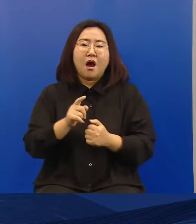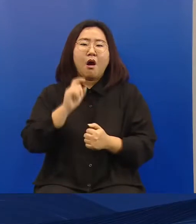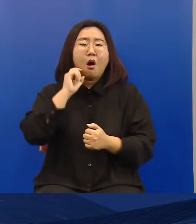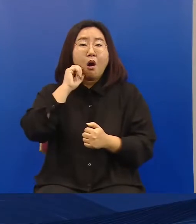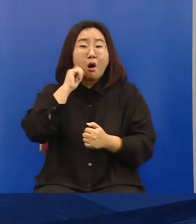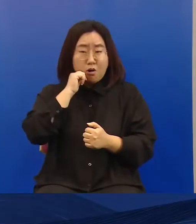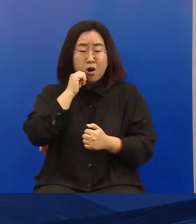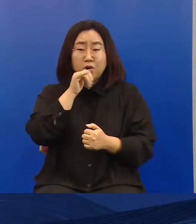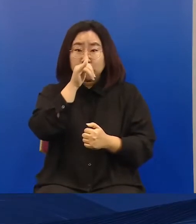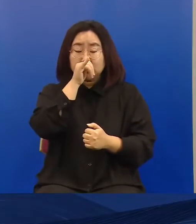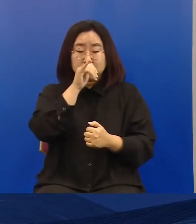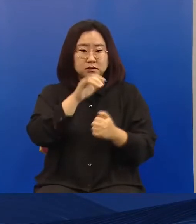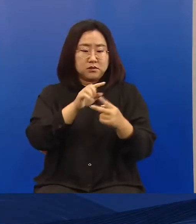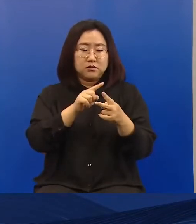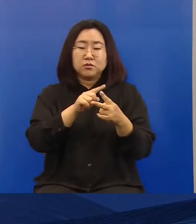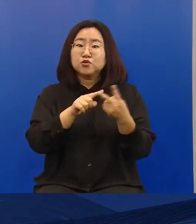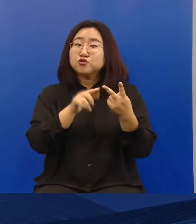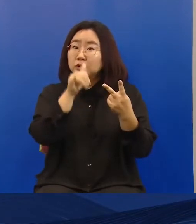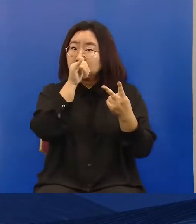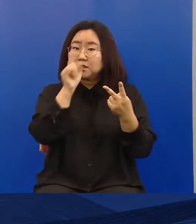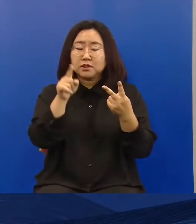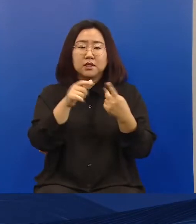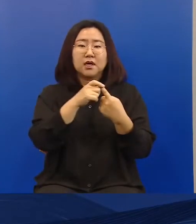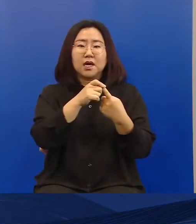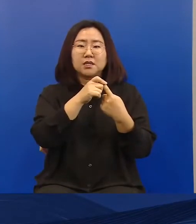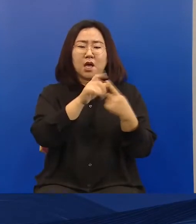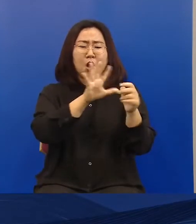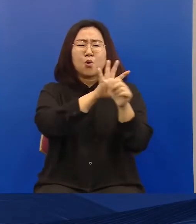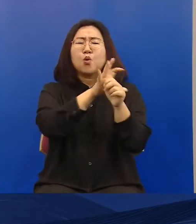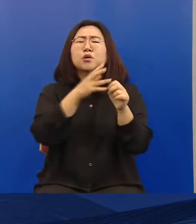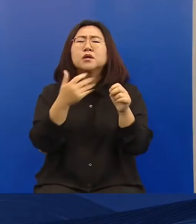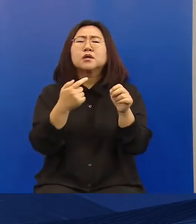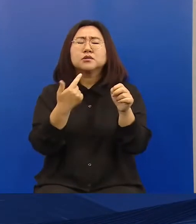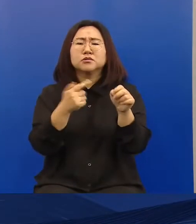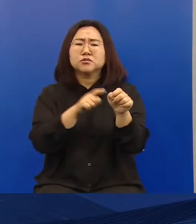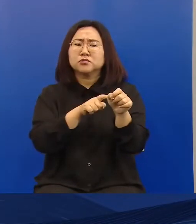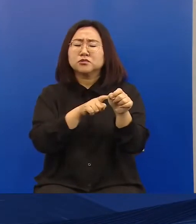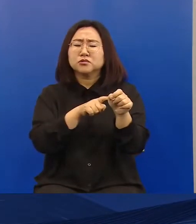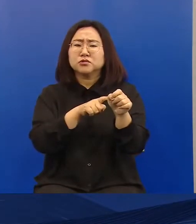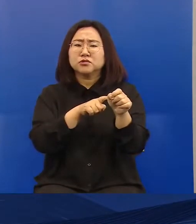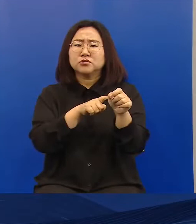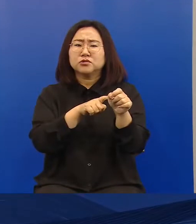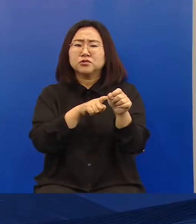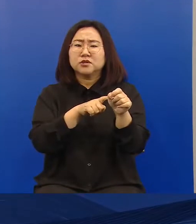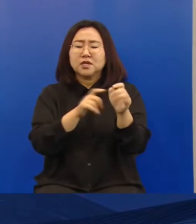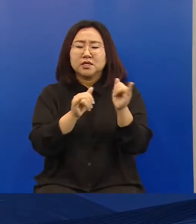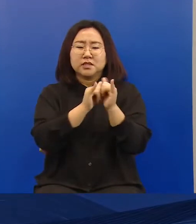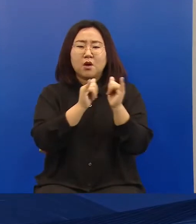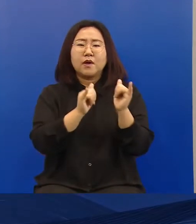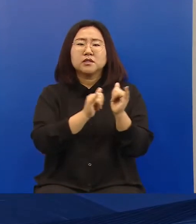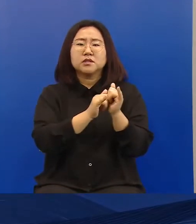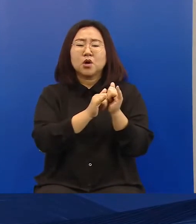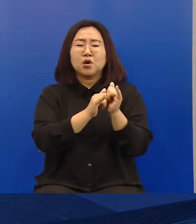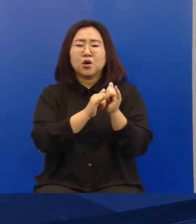loss. Recently, we suffered from COVID-19 in two reasons.